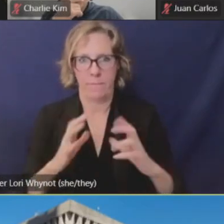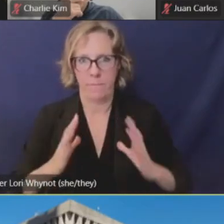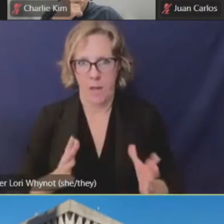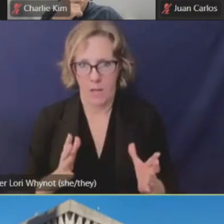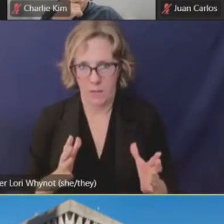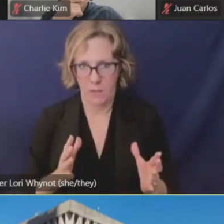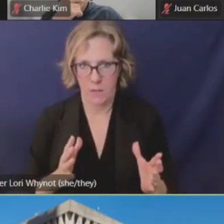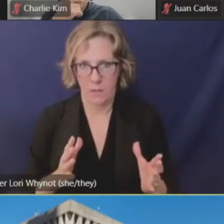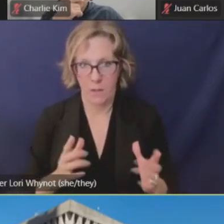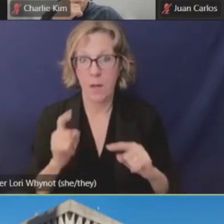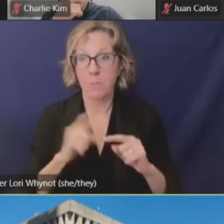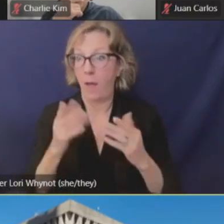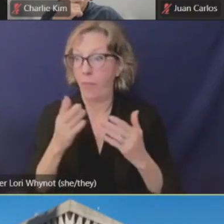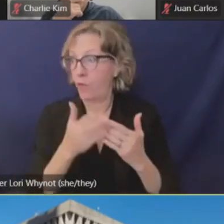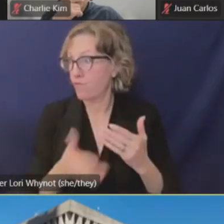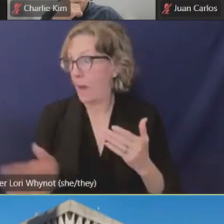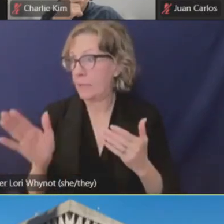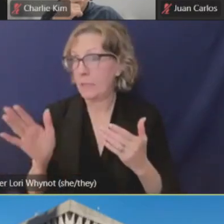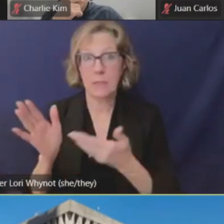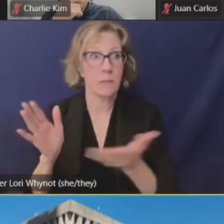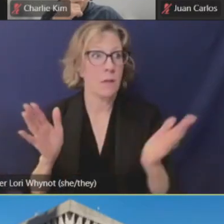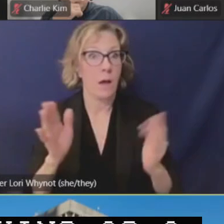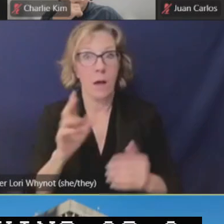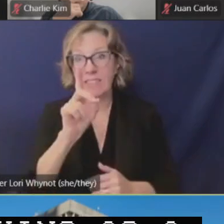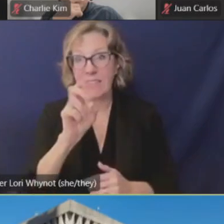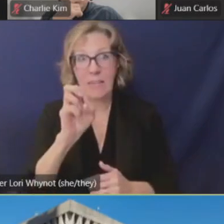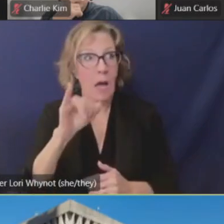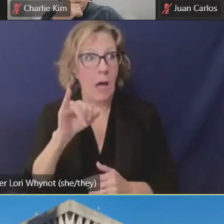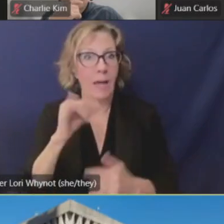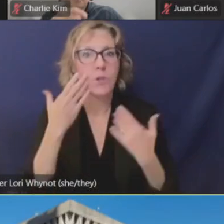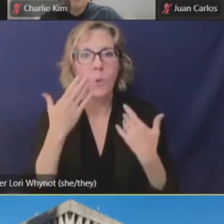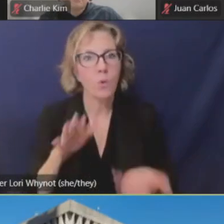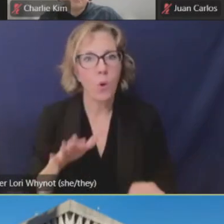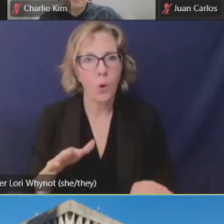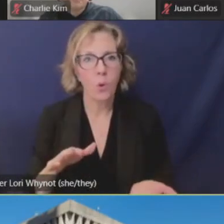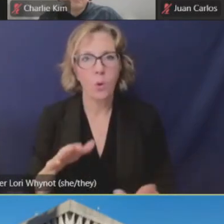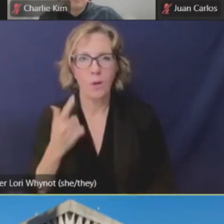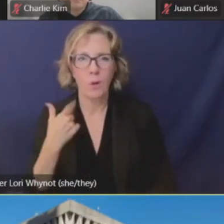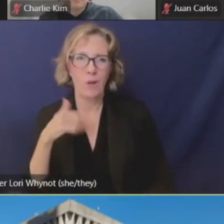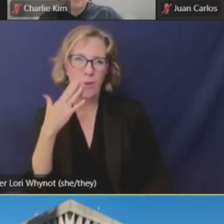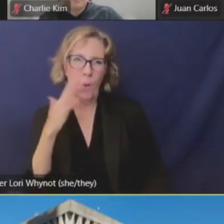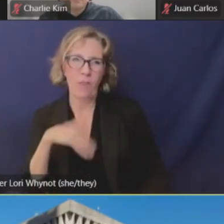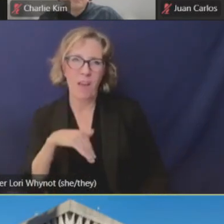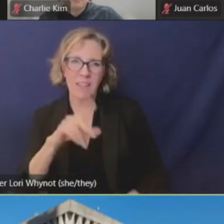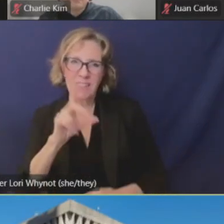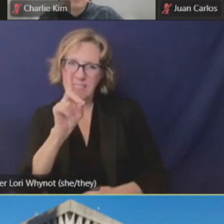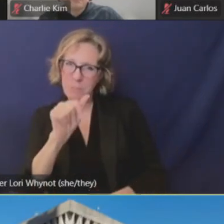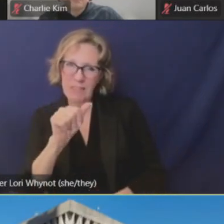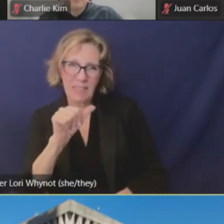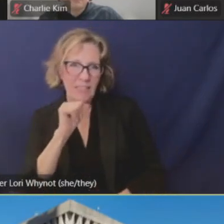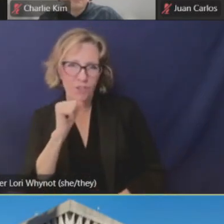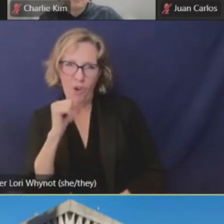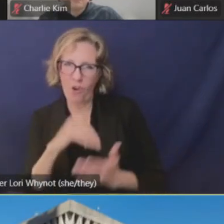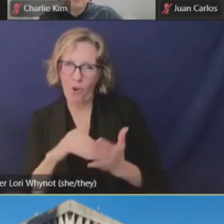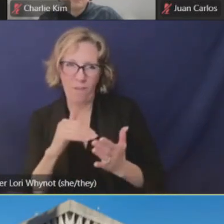know about the rest of DEI. We know disability isn't always included in